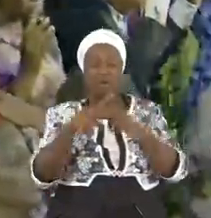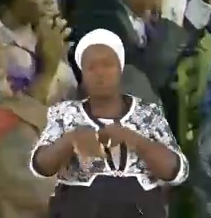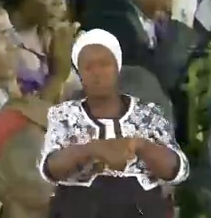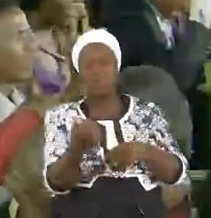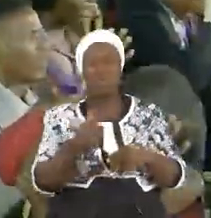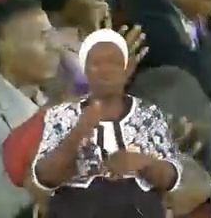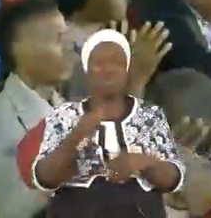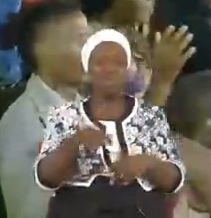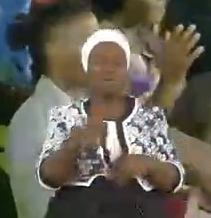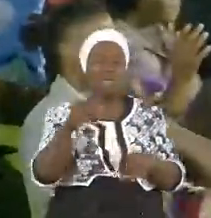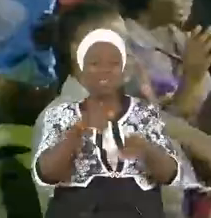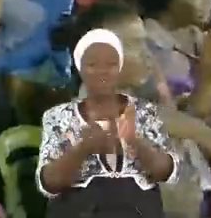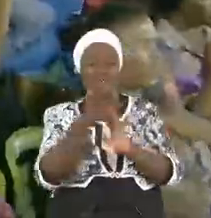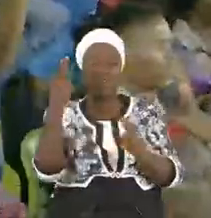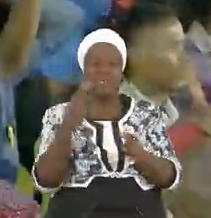Jesus' name.